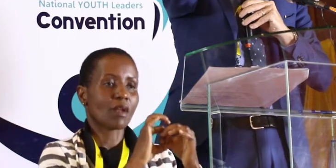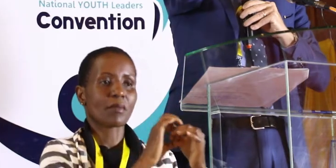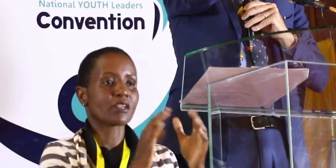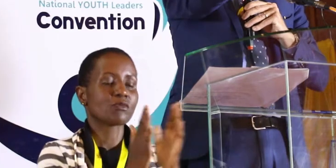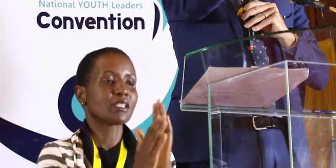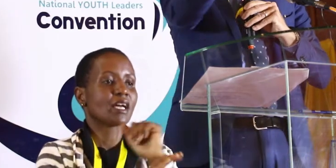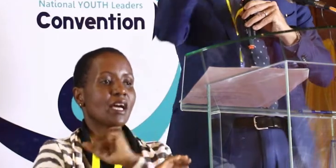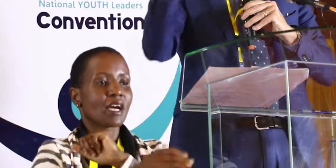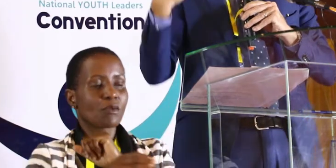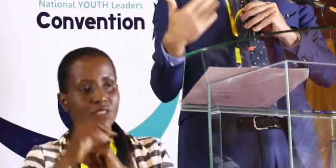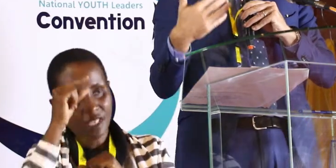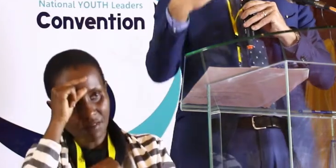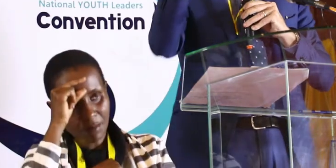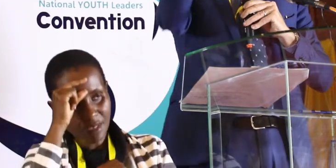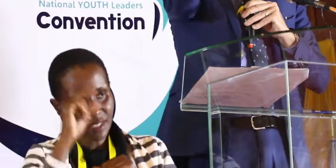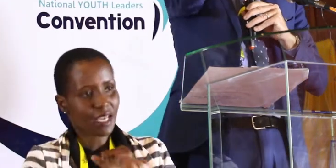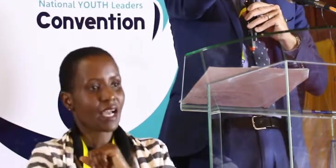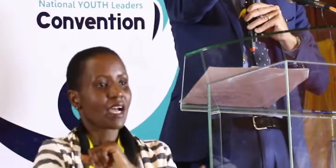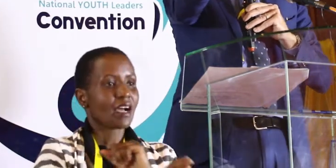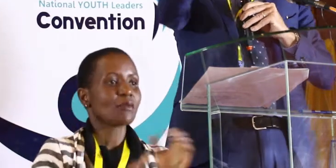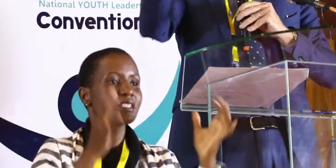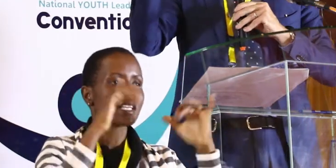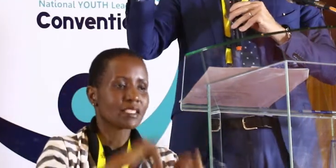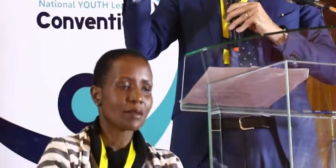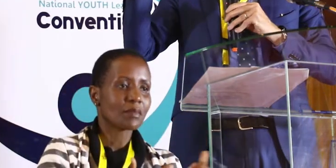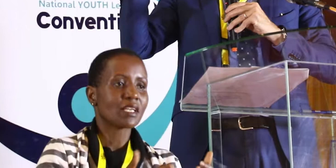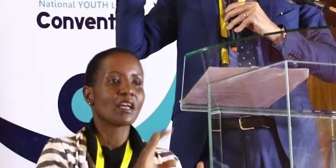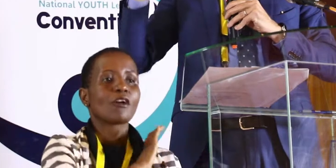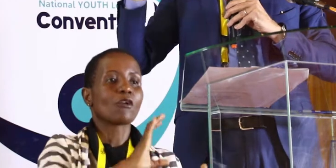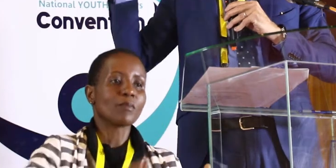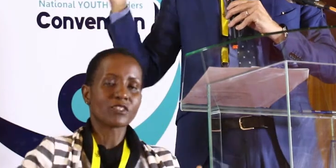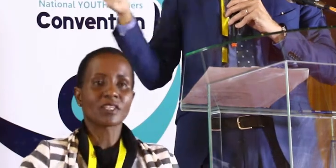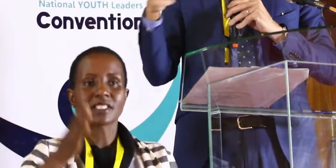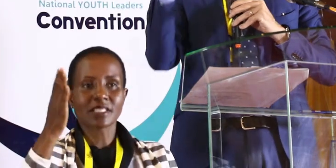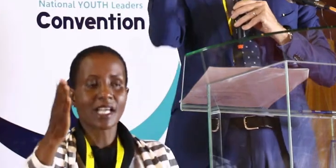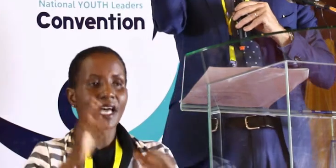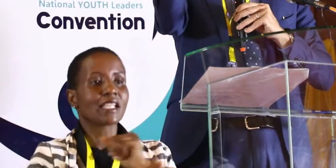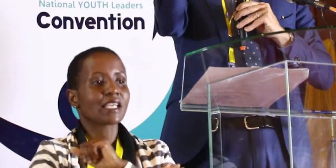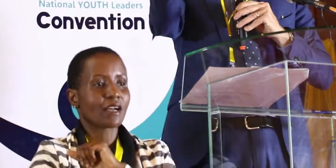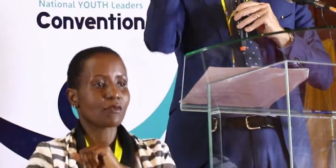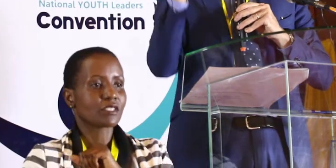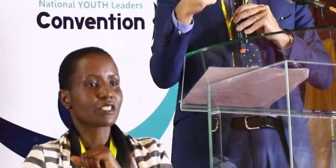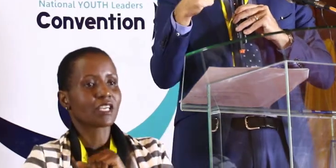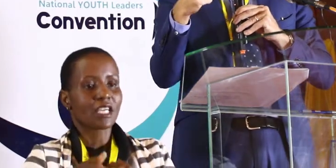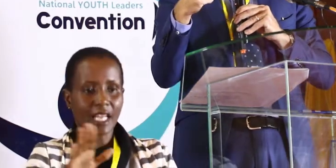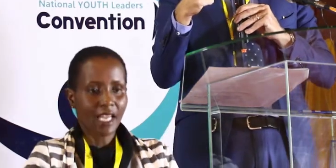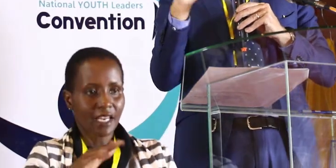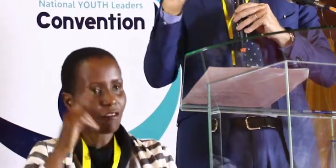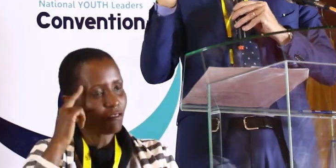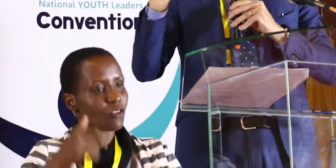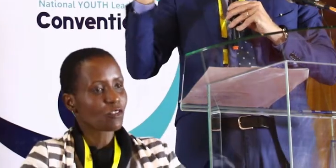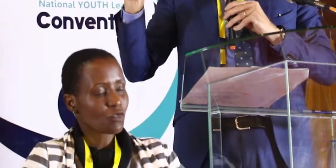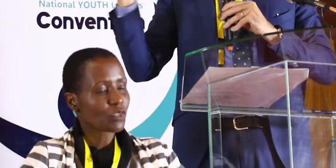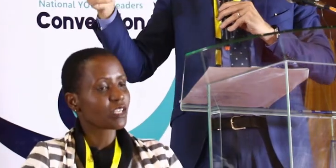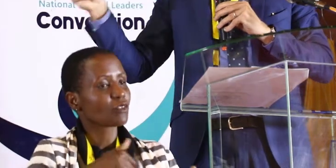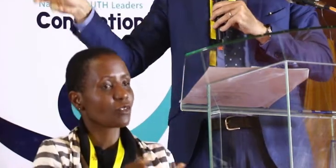government, the county assembly, the commissioners at the county with regard to youth inclusion?